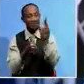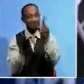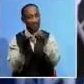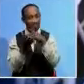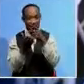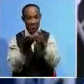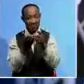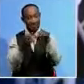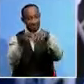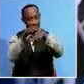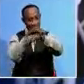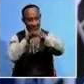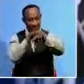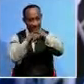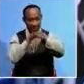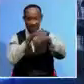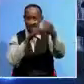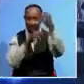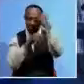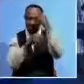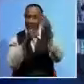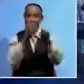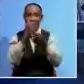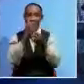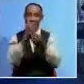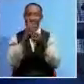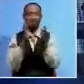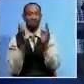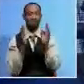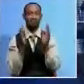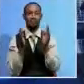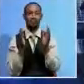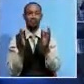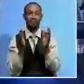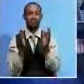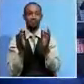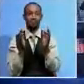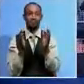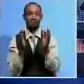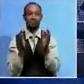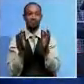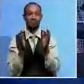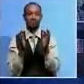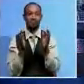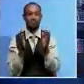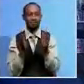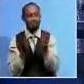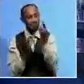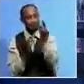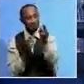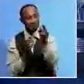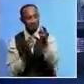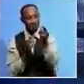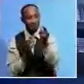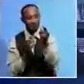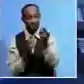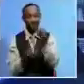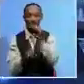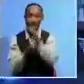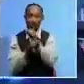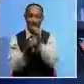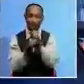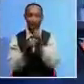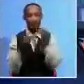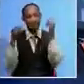its fingers in the government coffers. As part of the fundraising activities during the event, President Hichilema's red coat that he used to